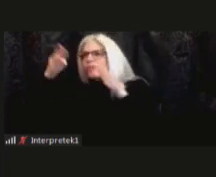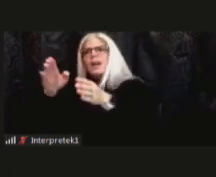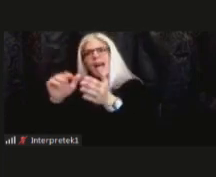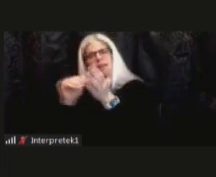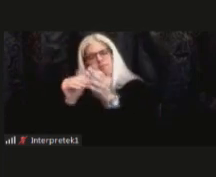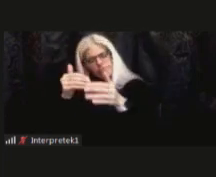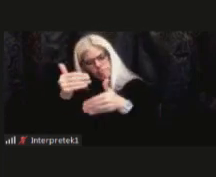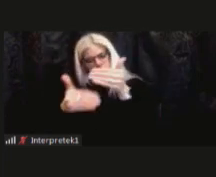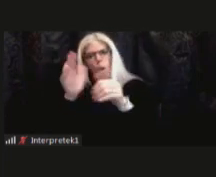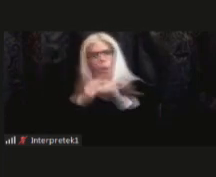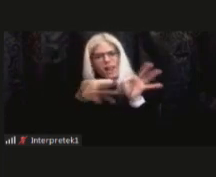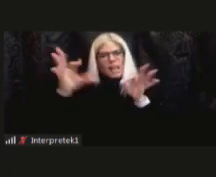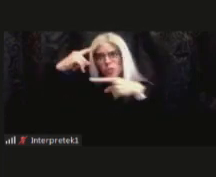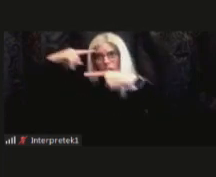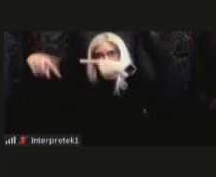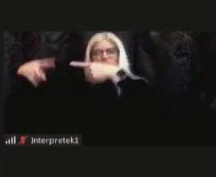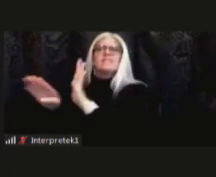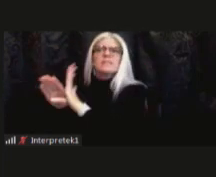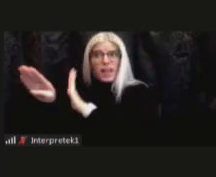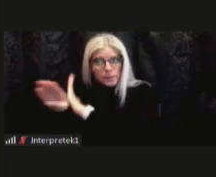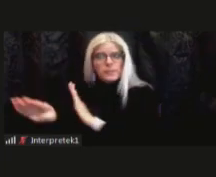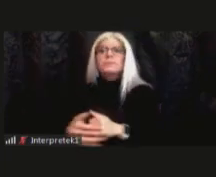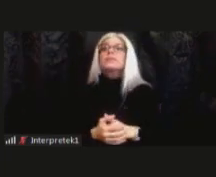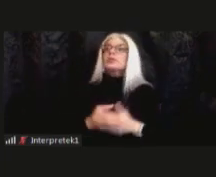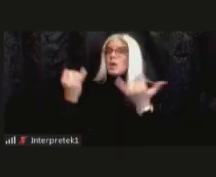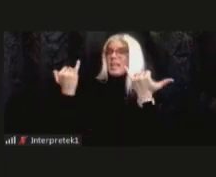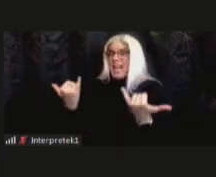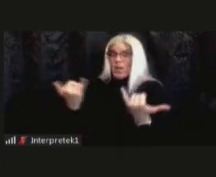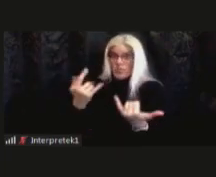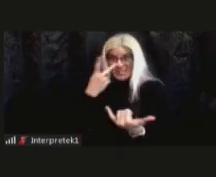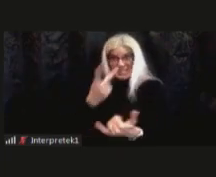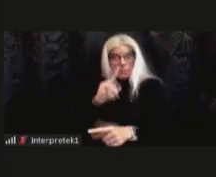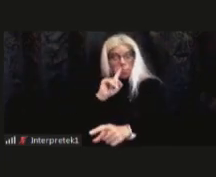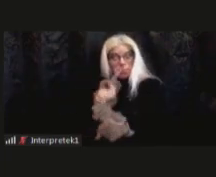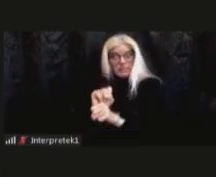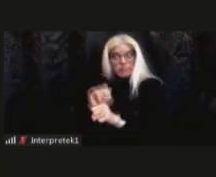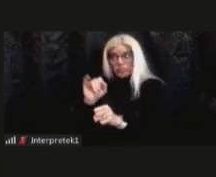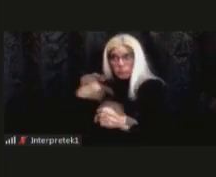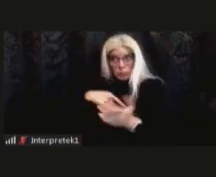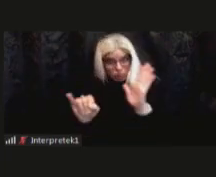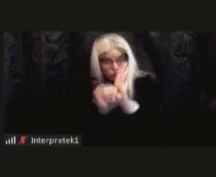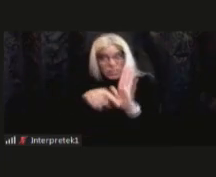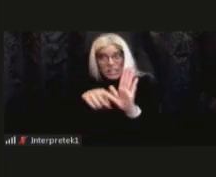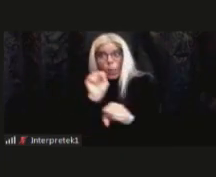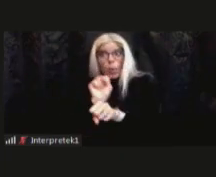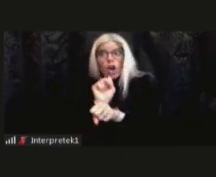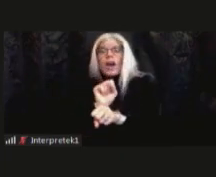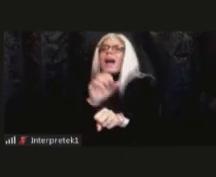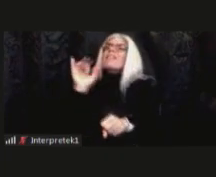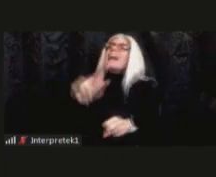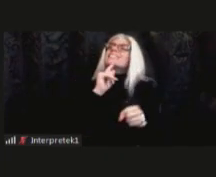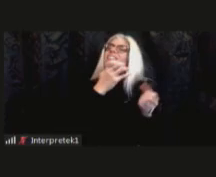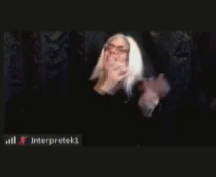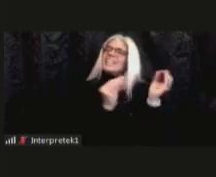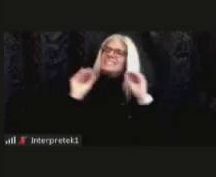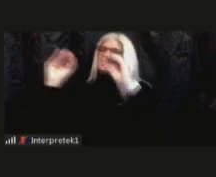impact analysis tool, we were able to see what was really working, which was the delivery and dosage of the program. We were also able to